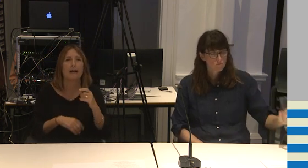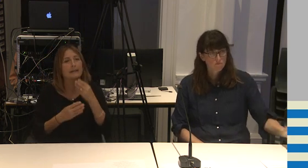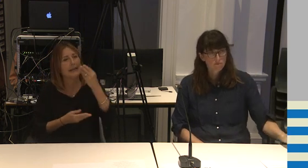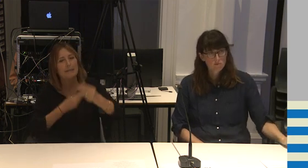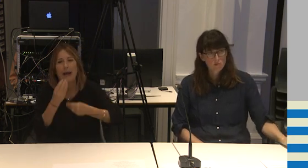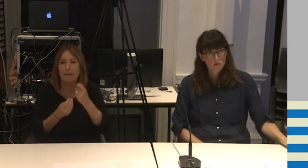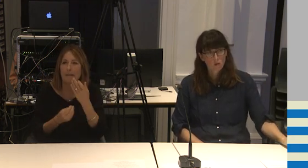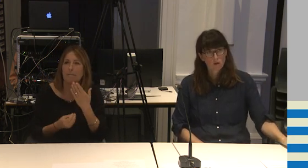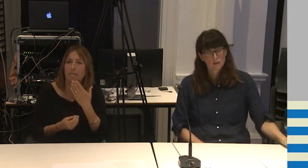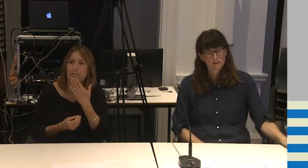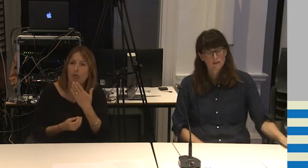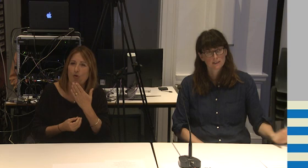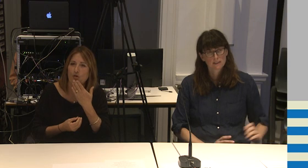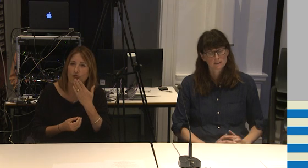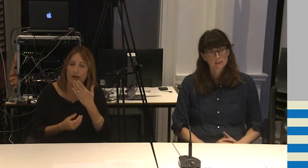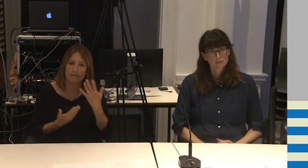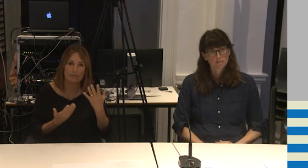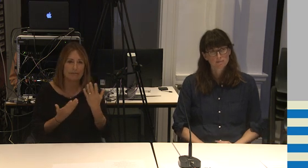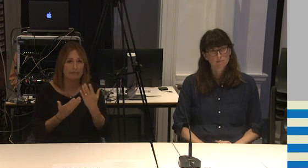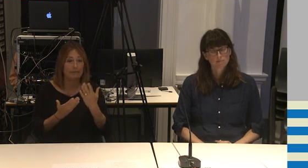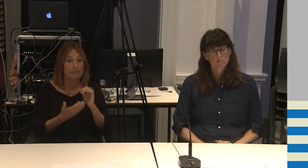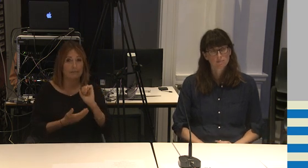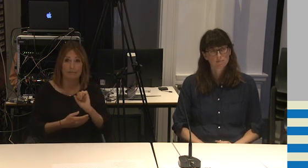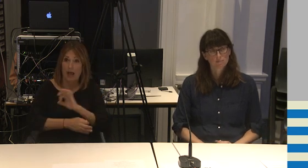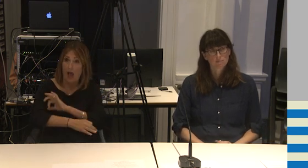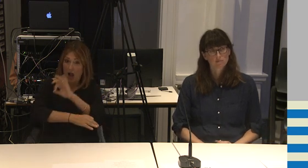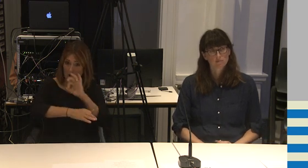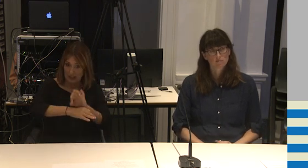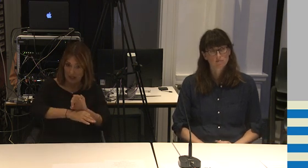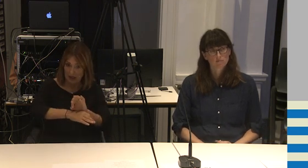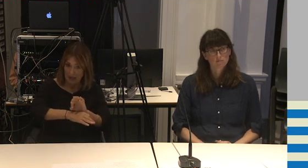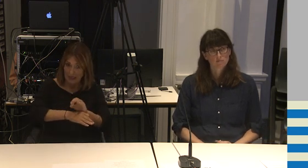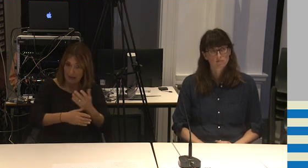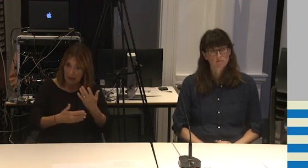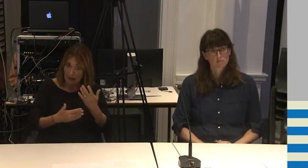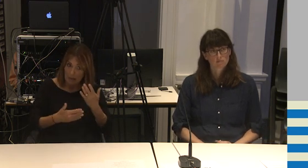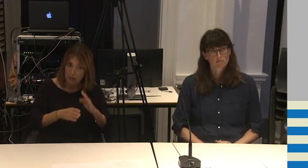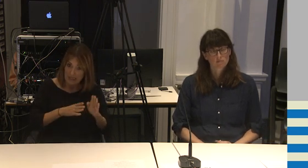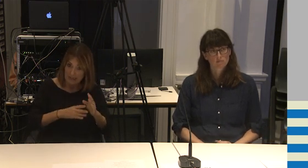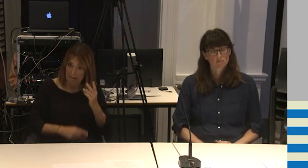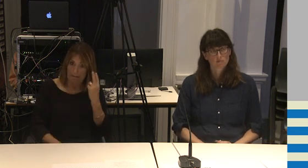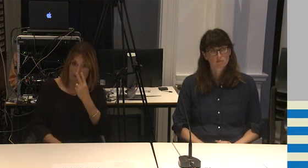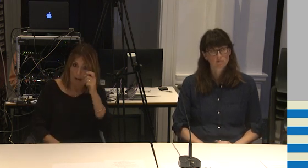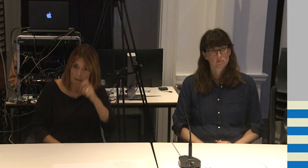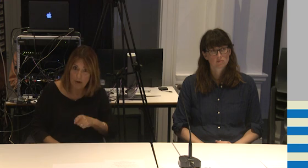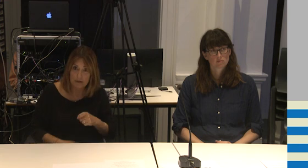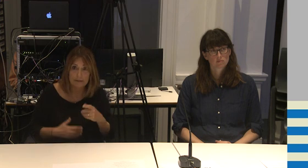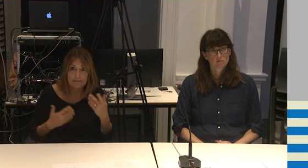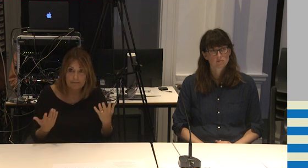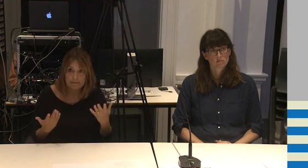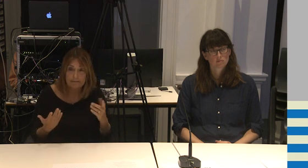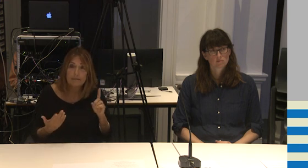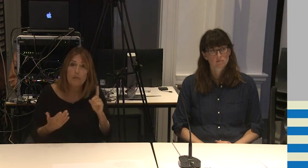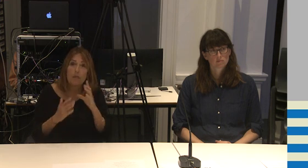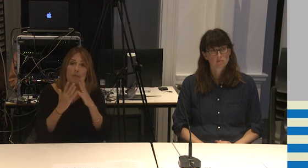boring to most people, which is the how practical is it to be in architecture as a blind person? I think one of the biggest issues that we face at